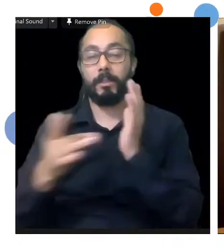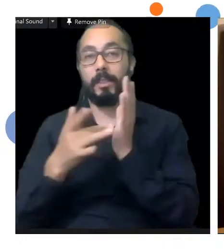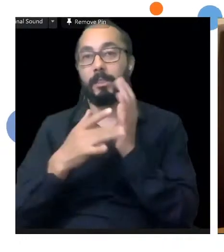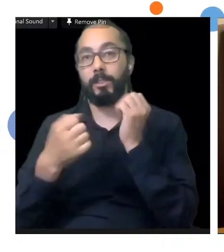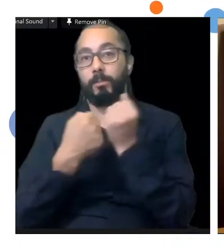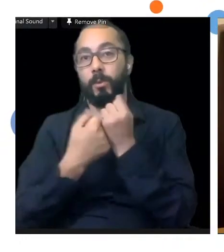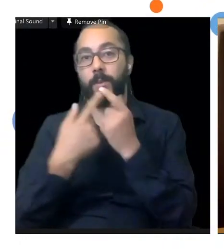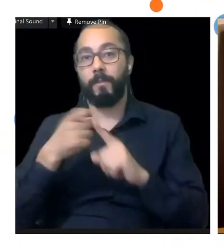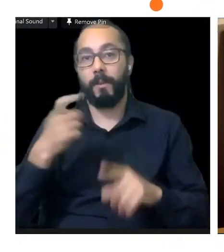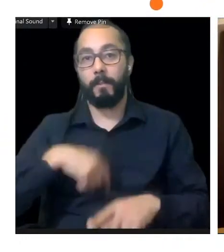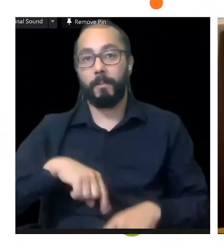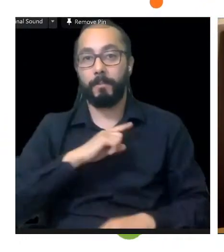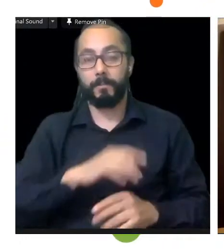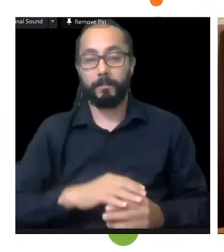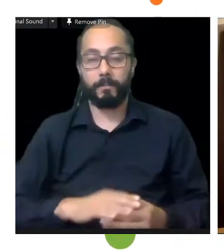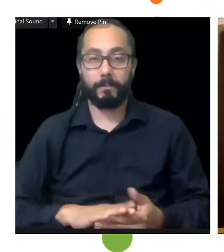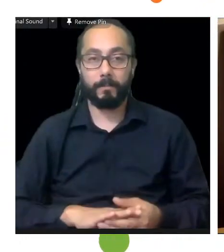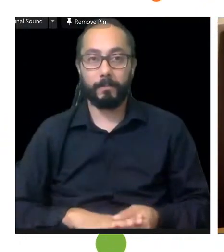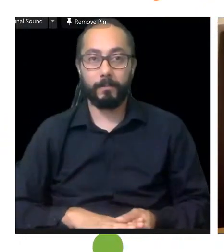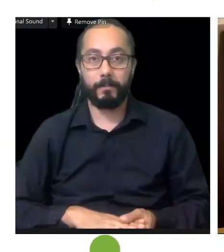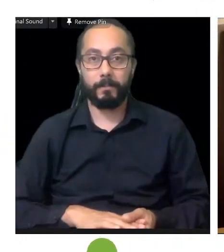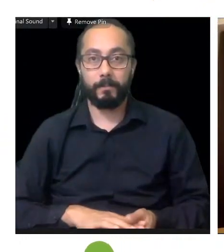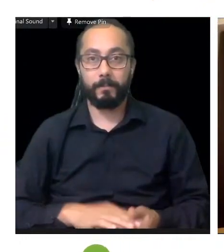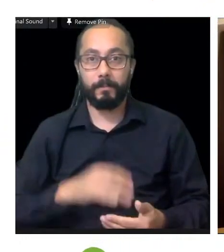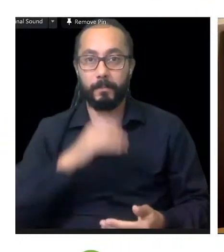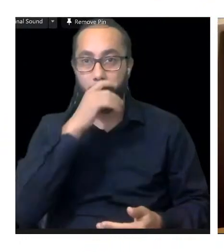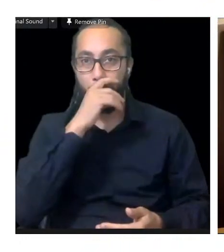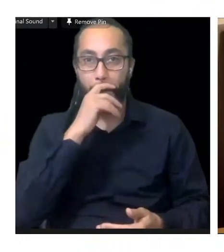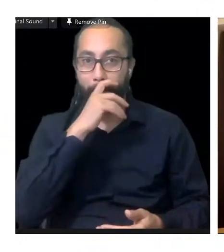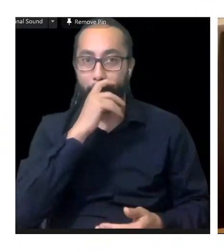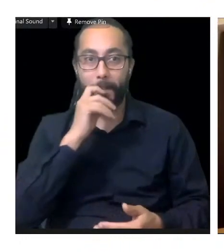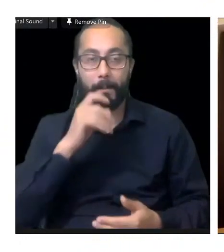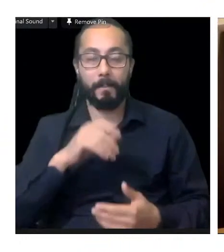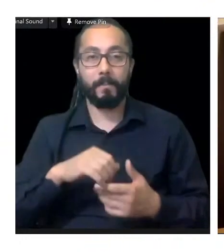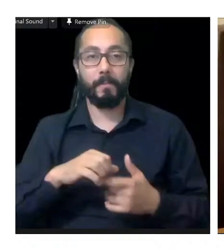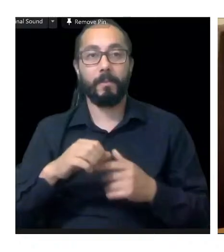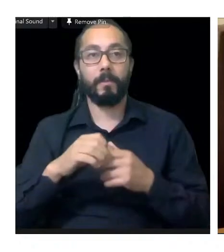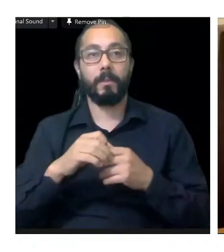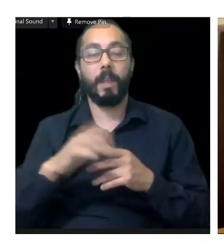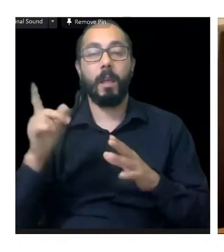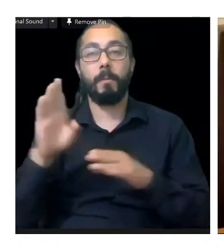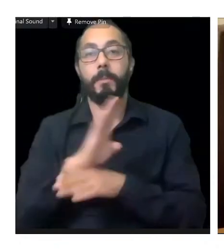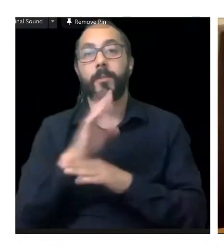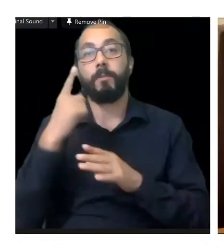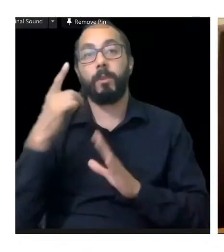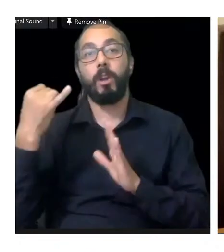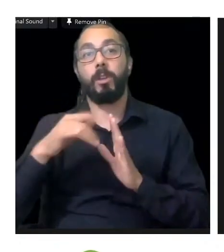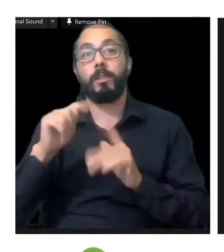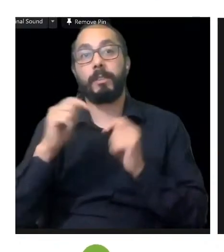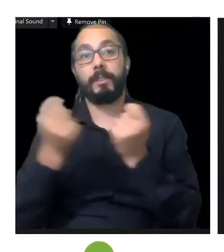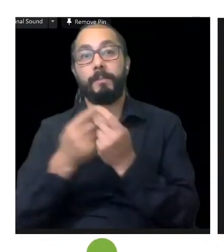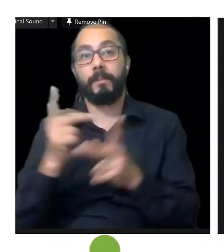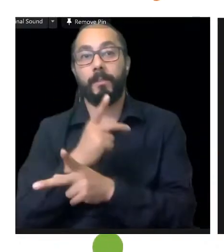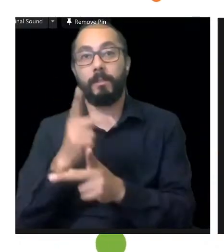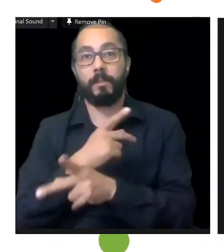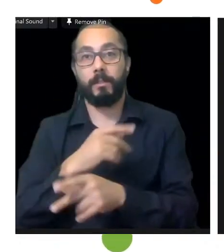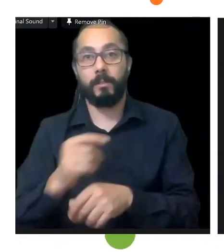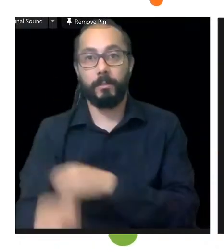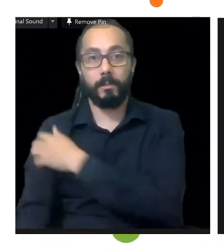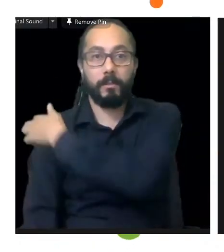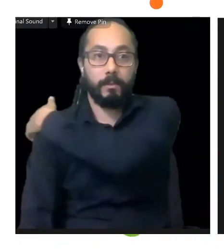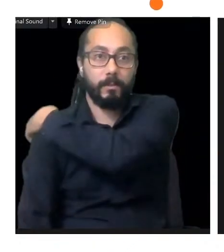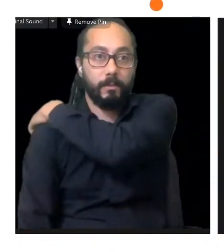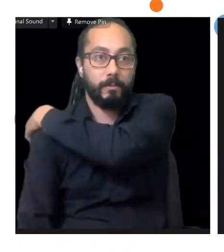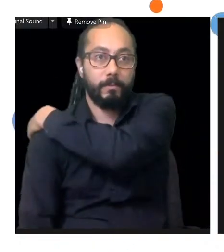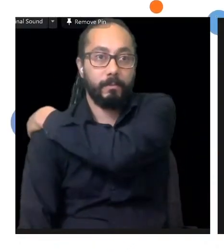chat. Or maybe I'll let you and the Business for the Arts team figure that out. Okay. Jane, you can also try to phone